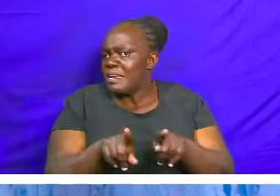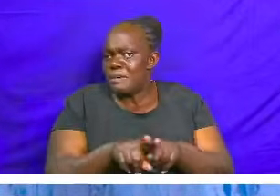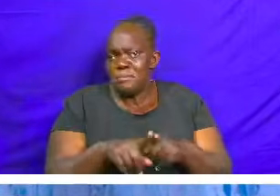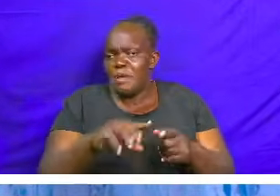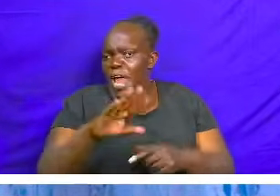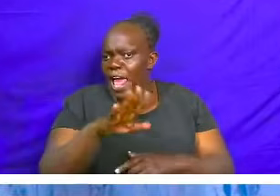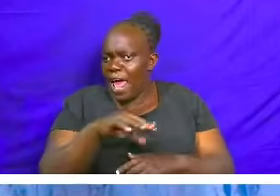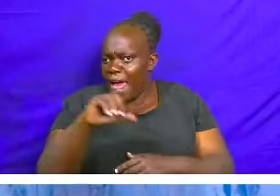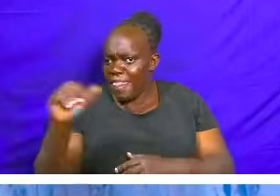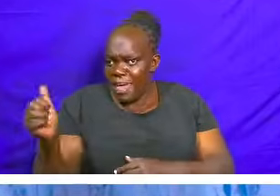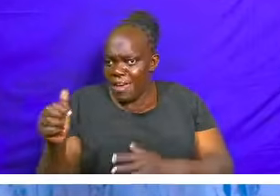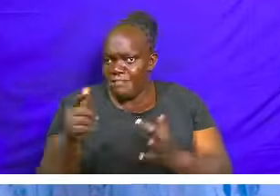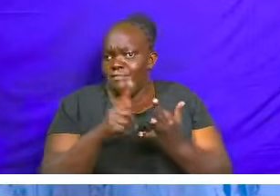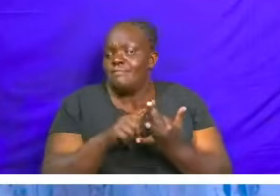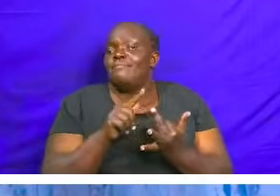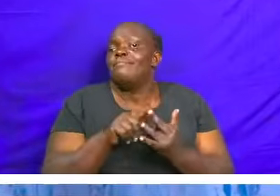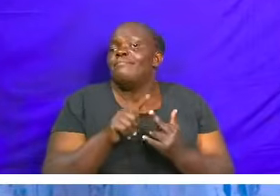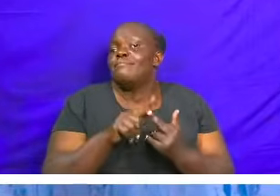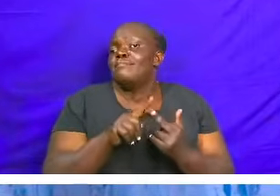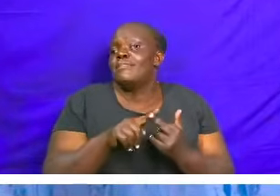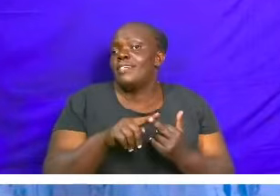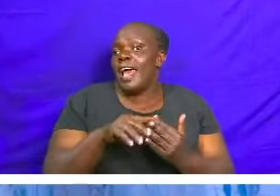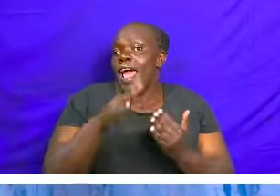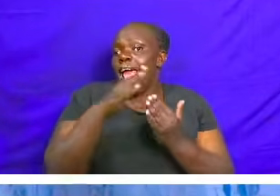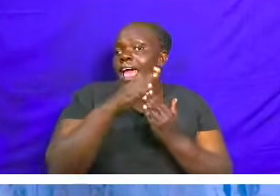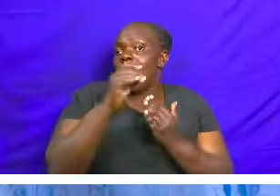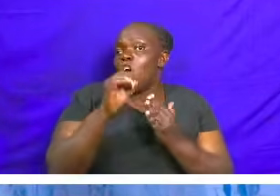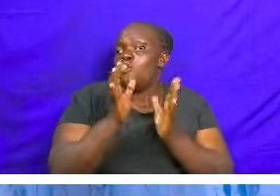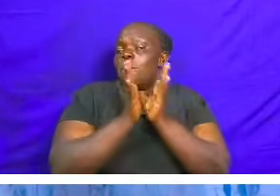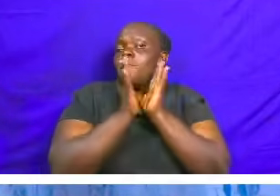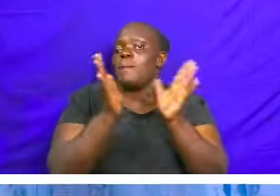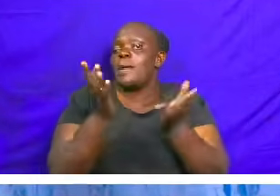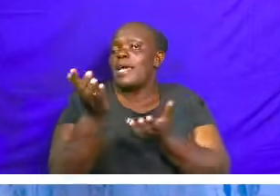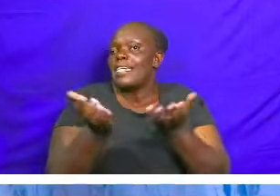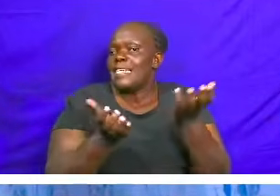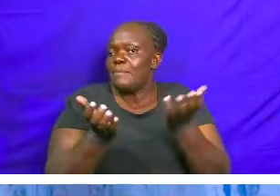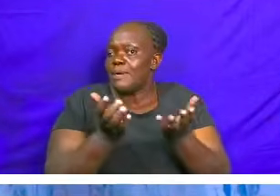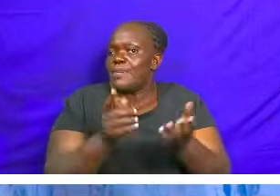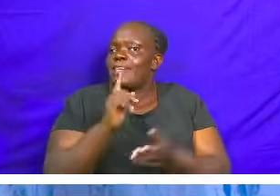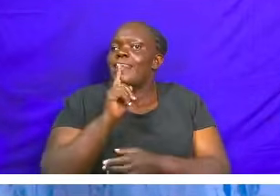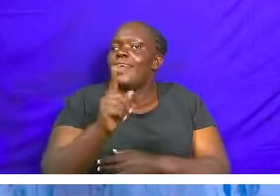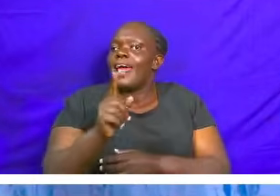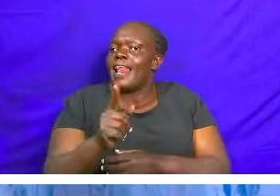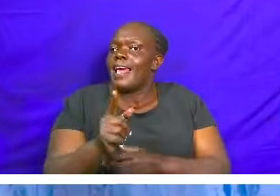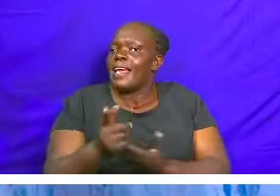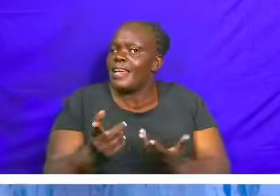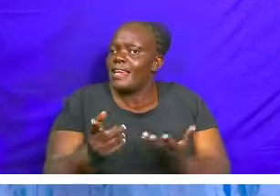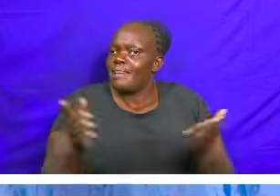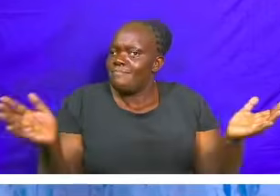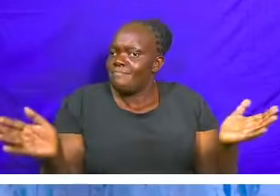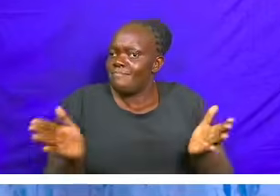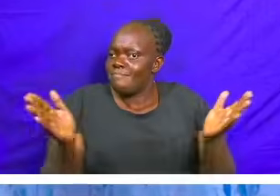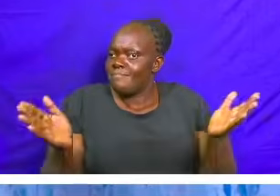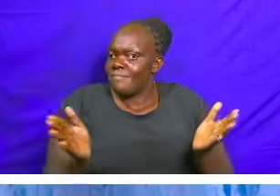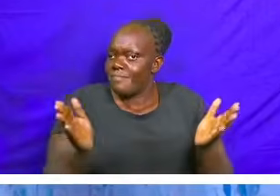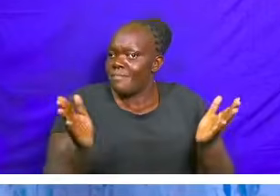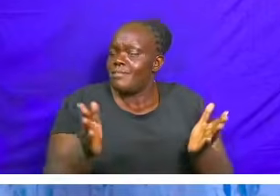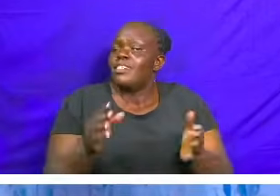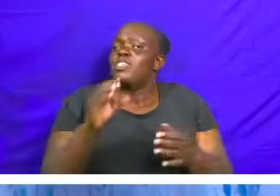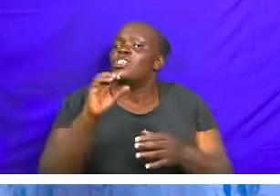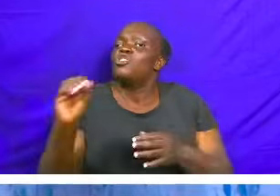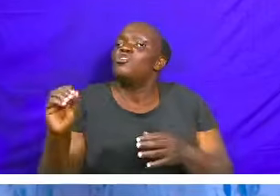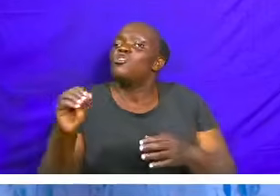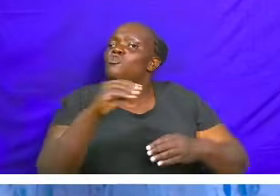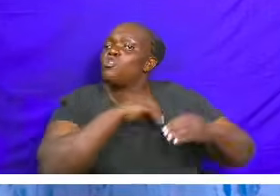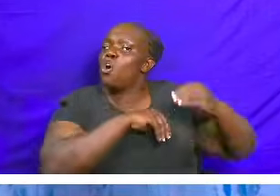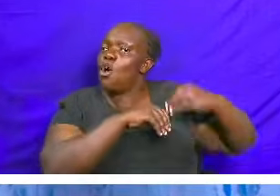that the head of the public service has directed a sector-wide reset emphasizing zero tolerance on